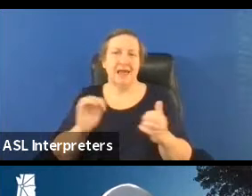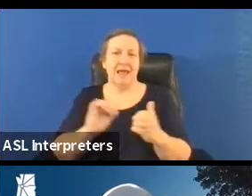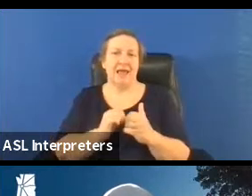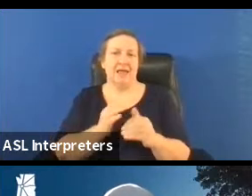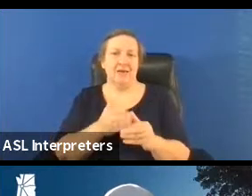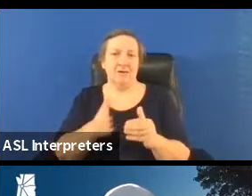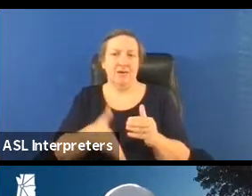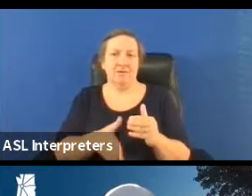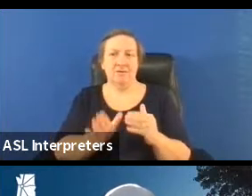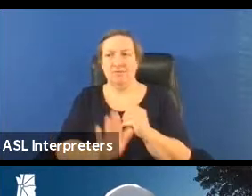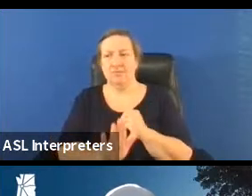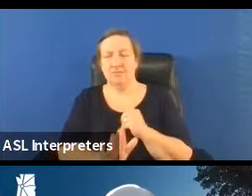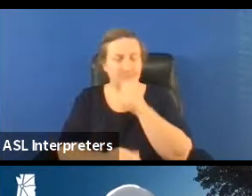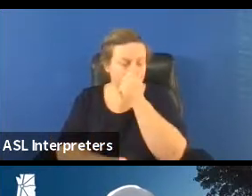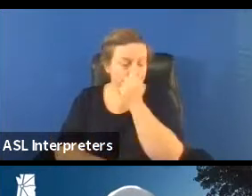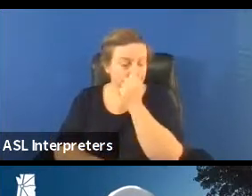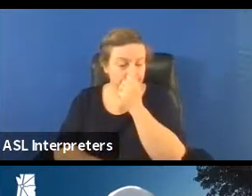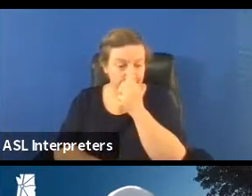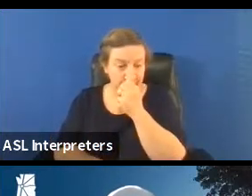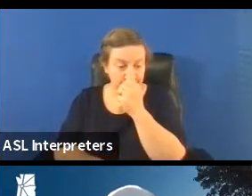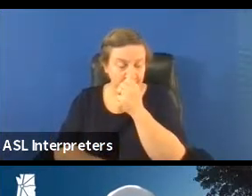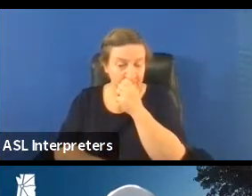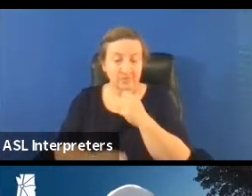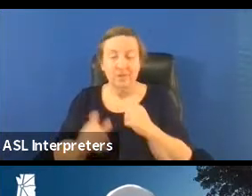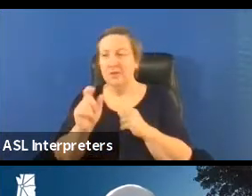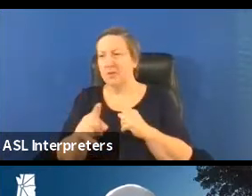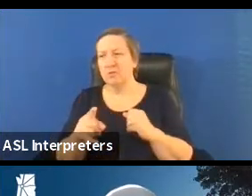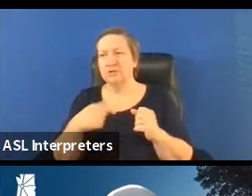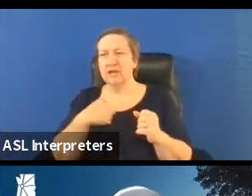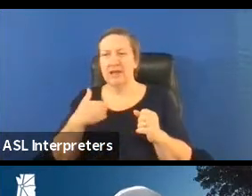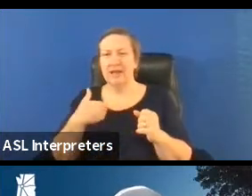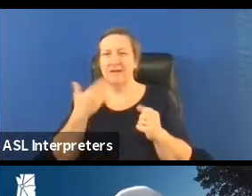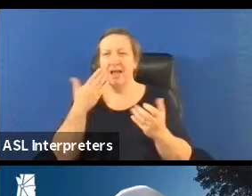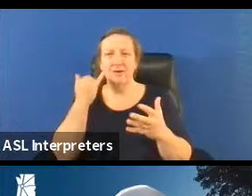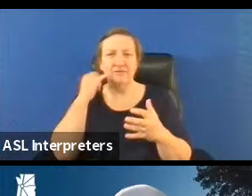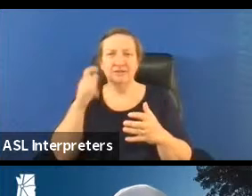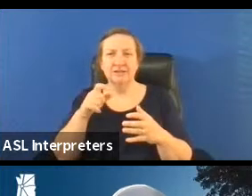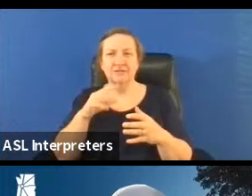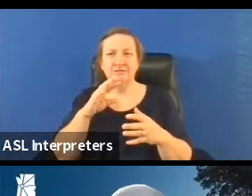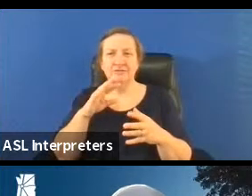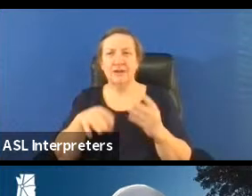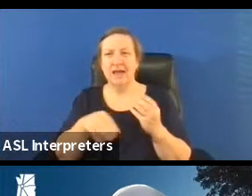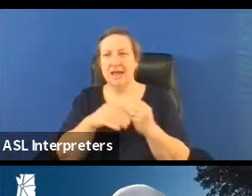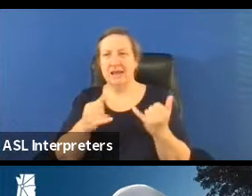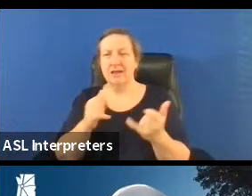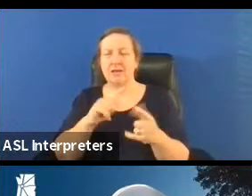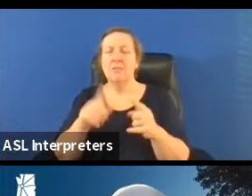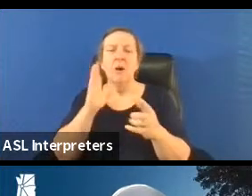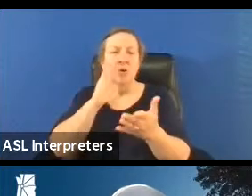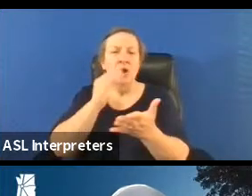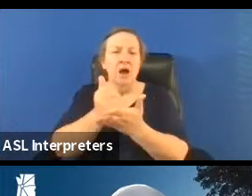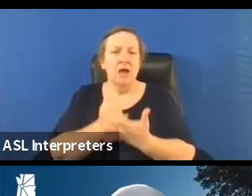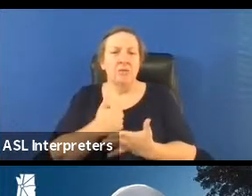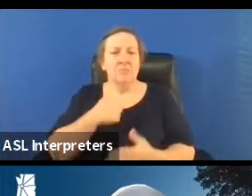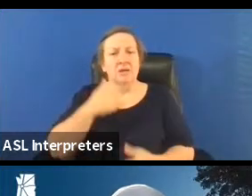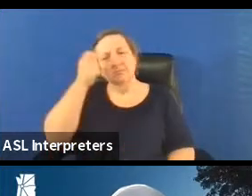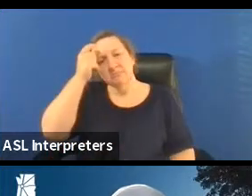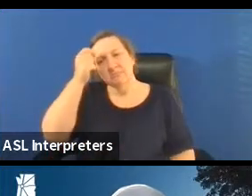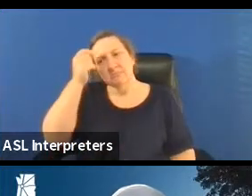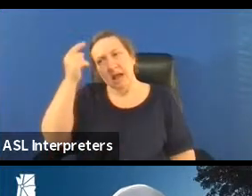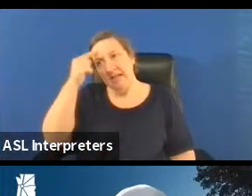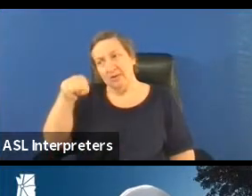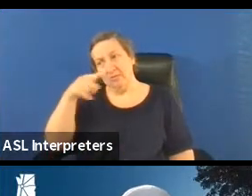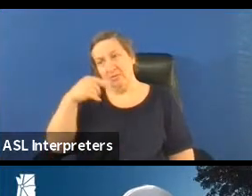The question that I have is, and I don't know whether or not I need a ton of detail now, but it would help me to understand. So I think you've got a